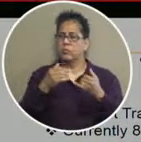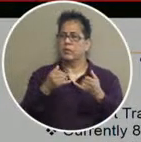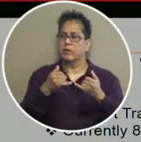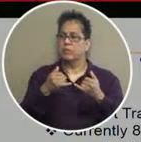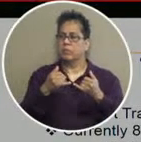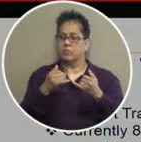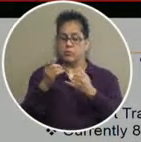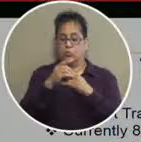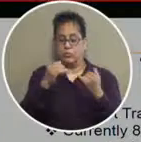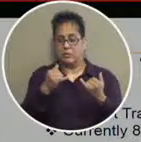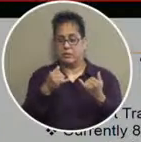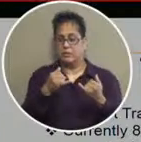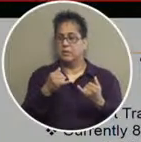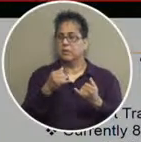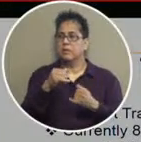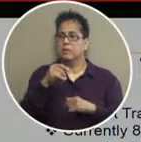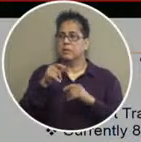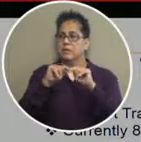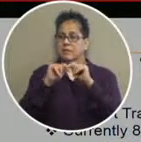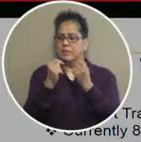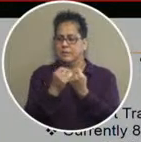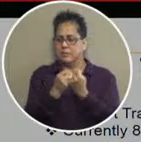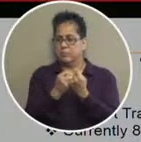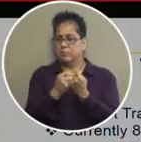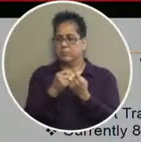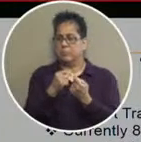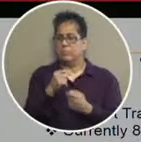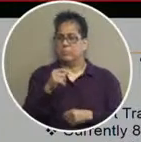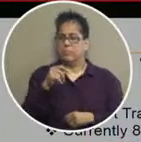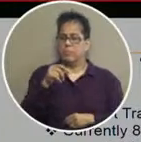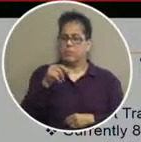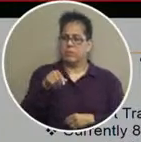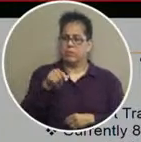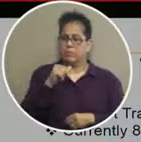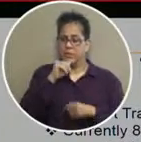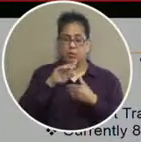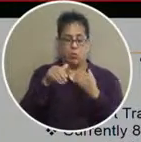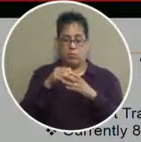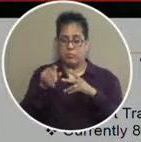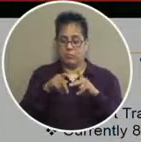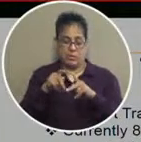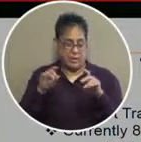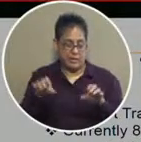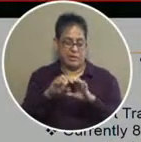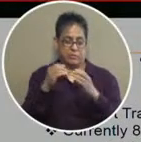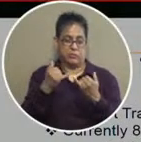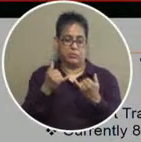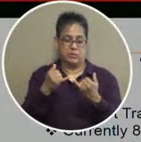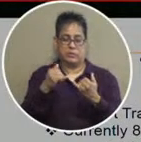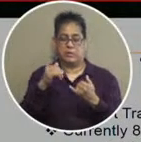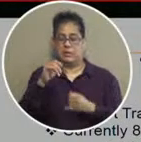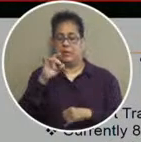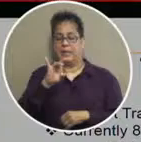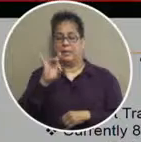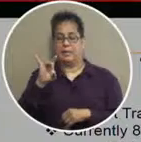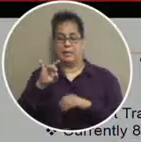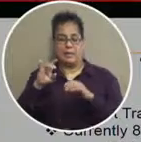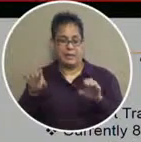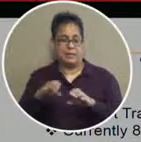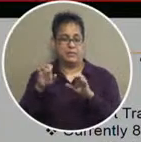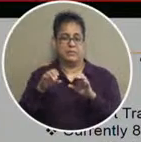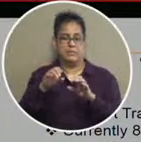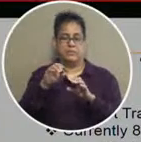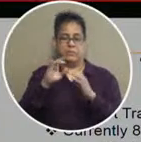stands today, the contact tracing team is 154 strong. Now, not all these folks are active today. So as of today, there are 88 active